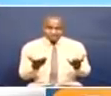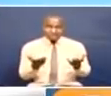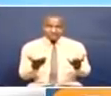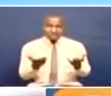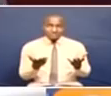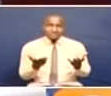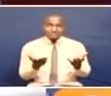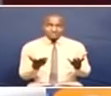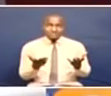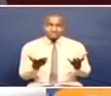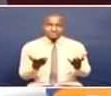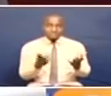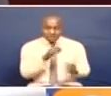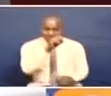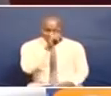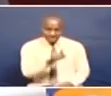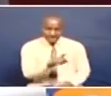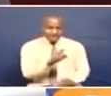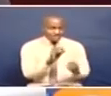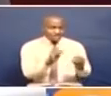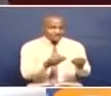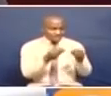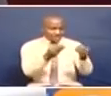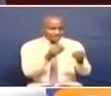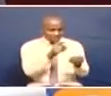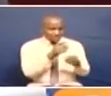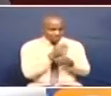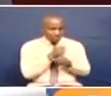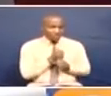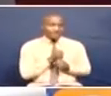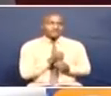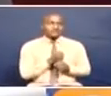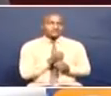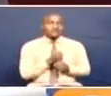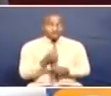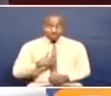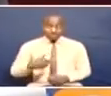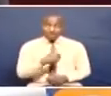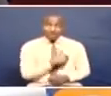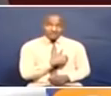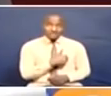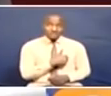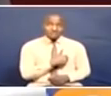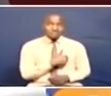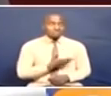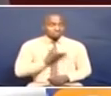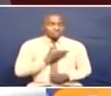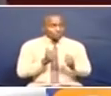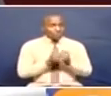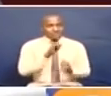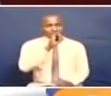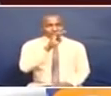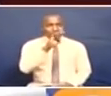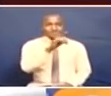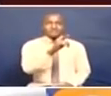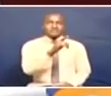as in, they must give that confidence. Mm. And for us, we're actually really, you know, pissed off with them, just